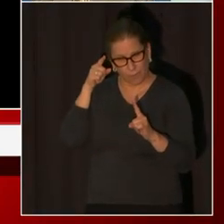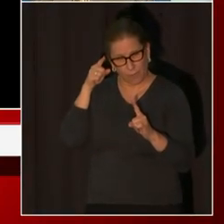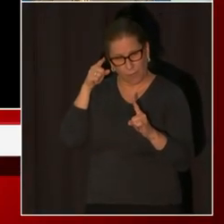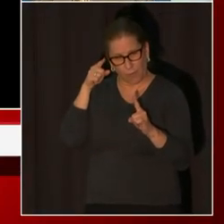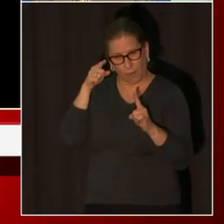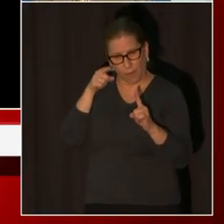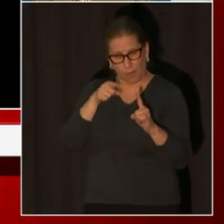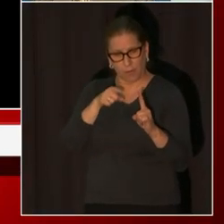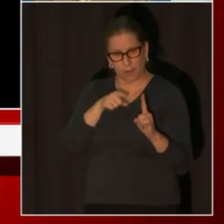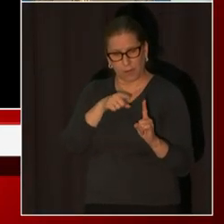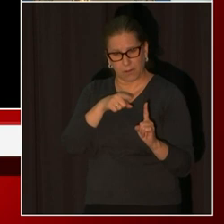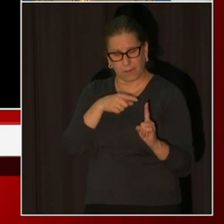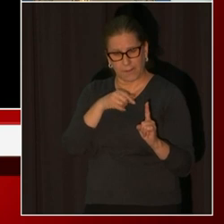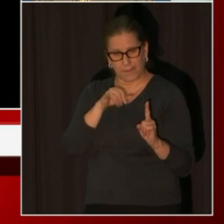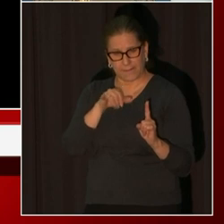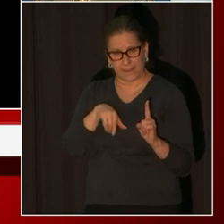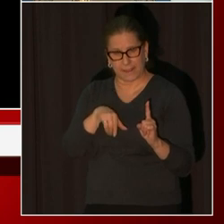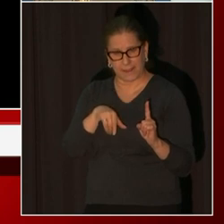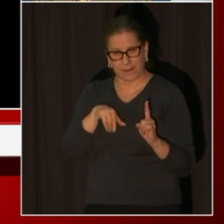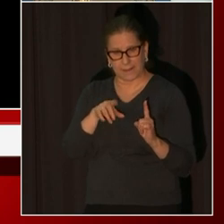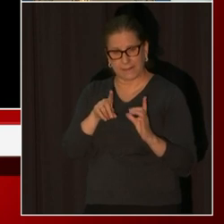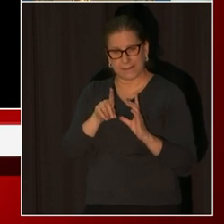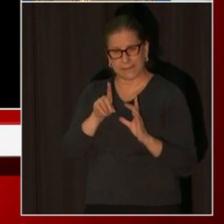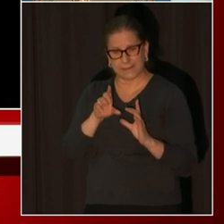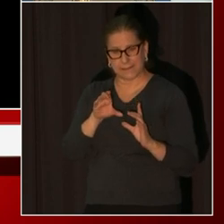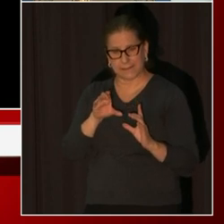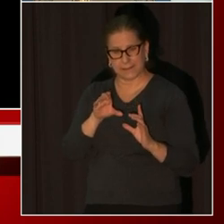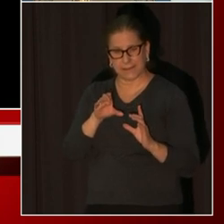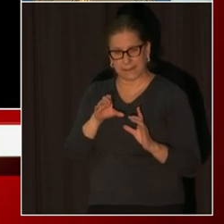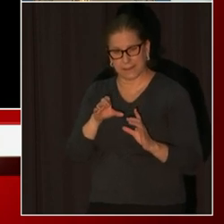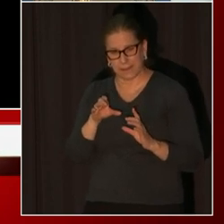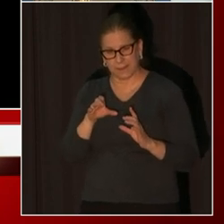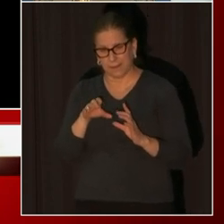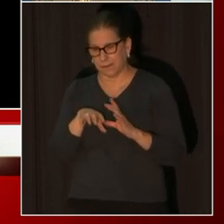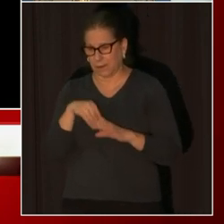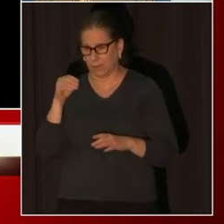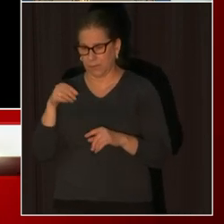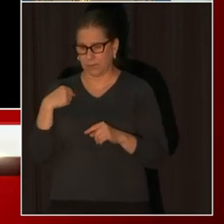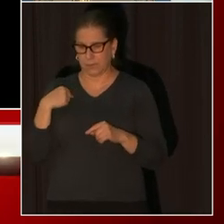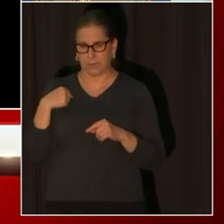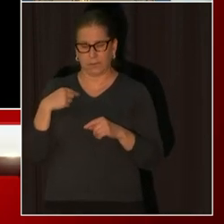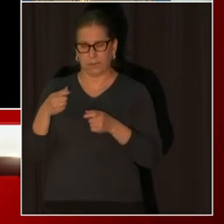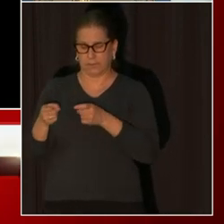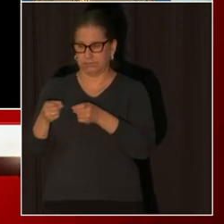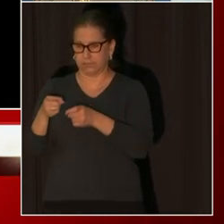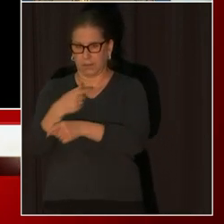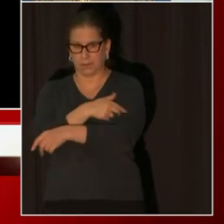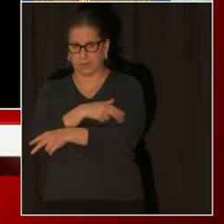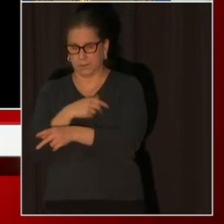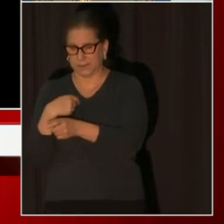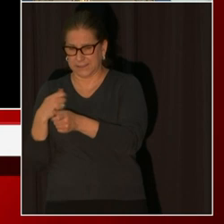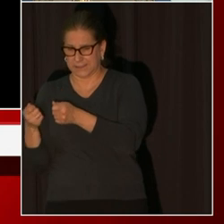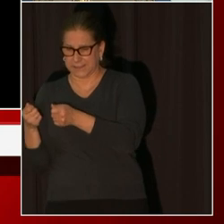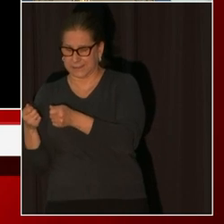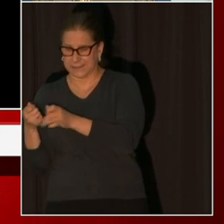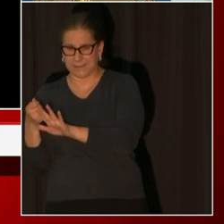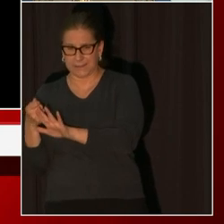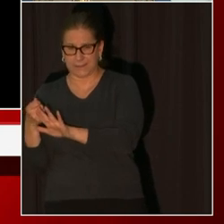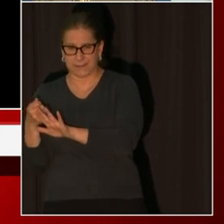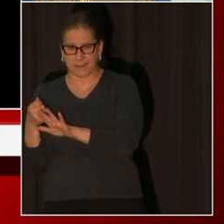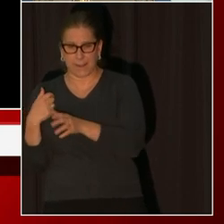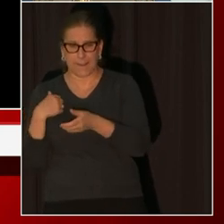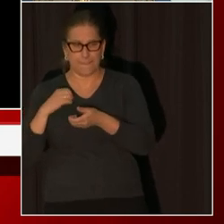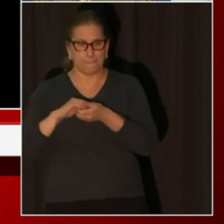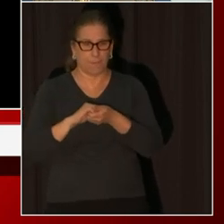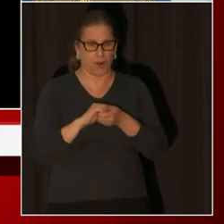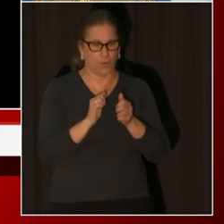operating hospitals, which we have done with our partnership with the George Washington Hospital, which is very significant.